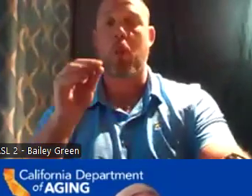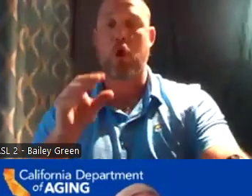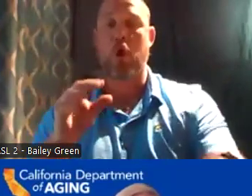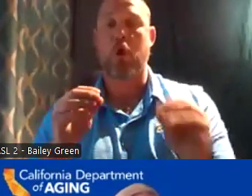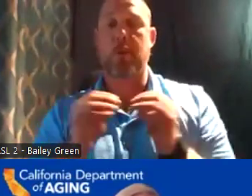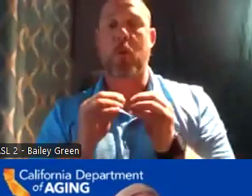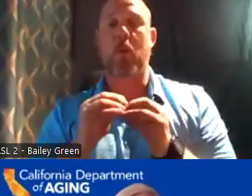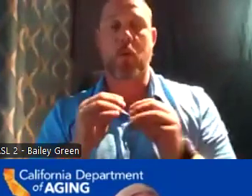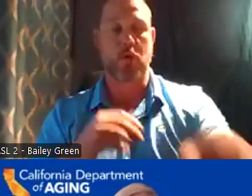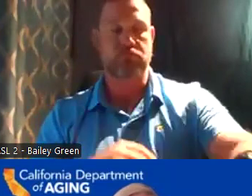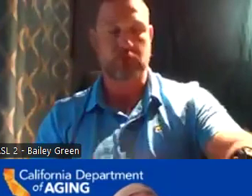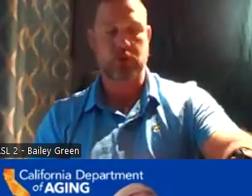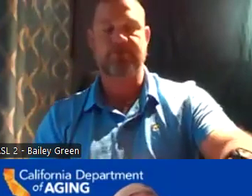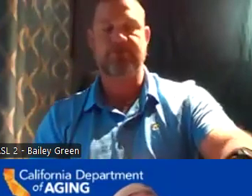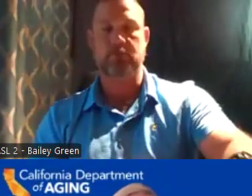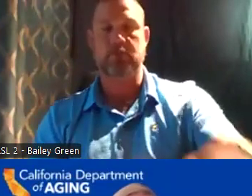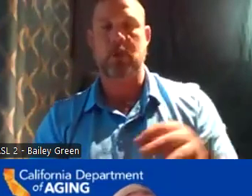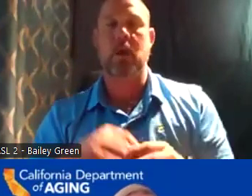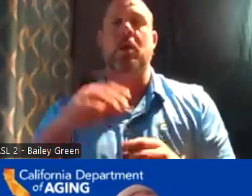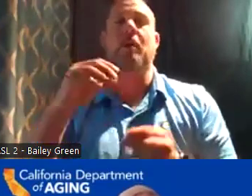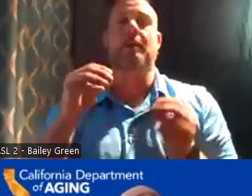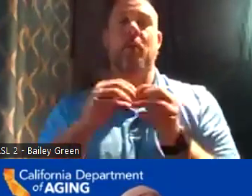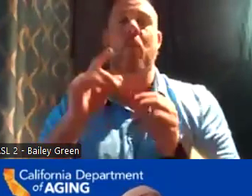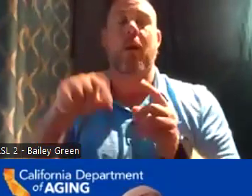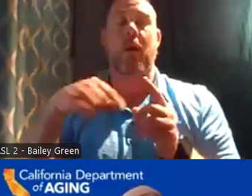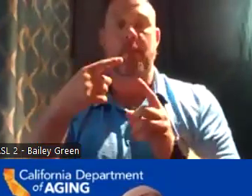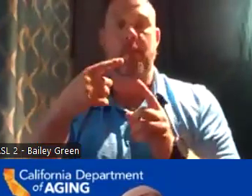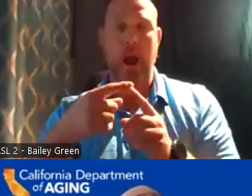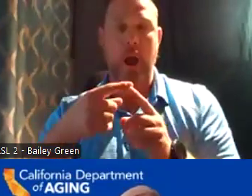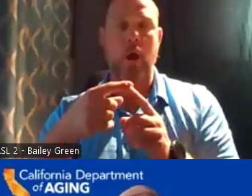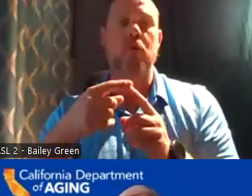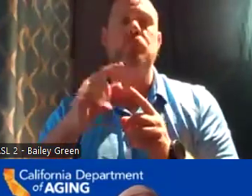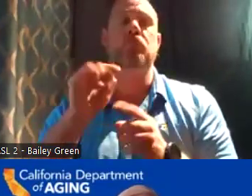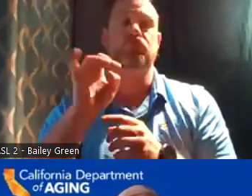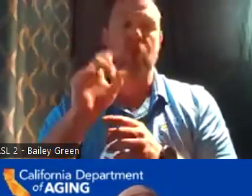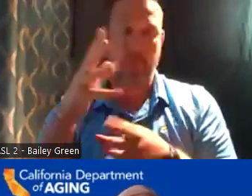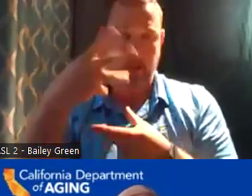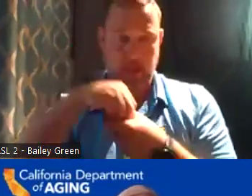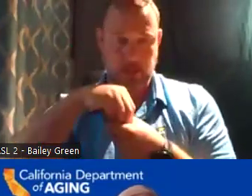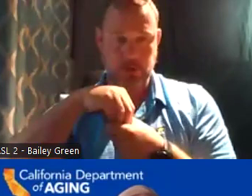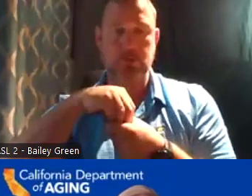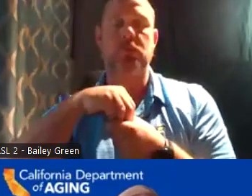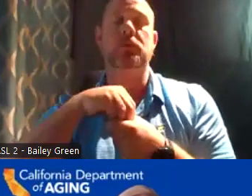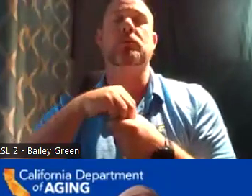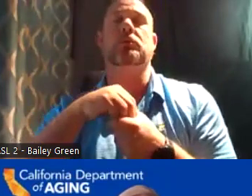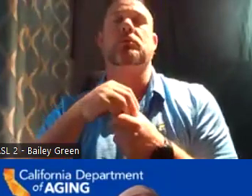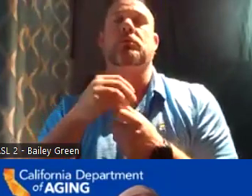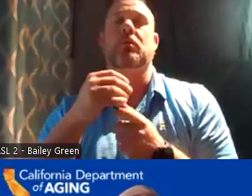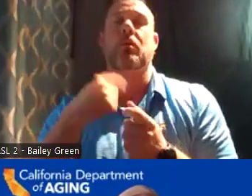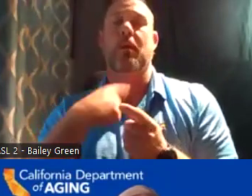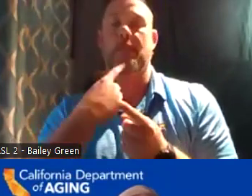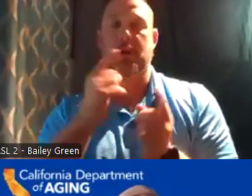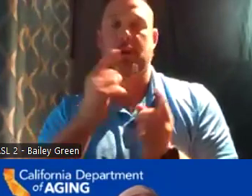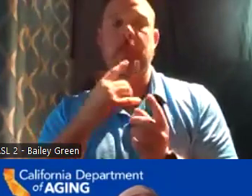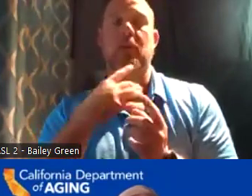about the current tribal engagement. What I mentioned earlier about the Older